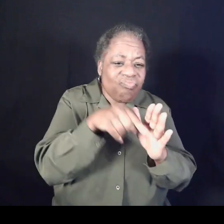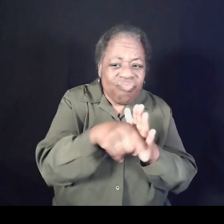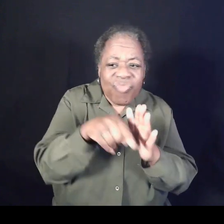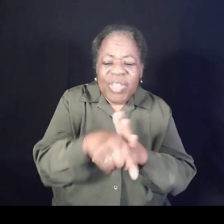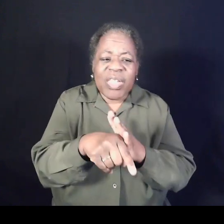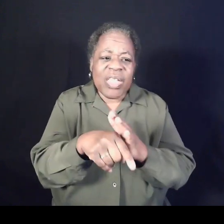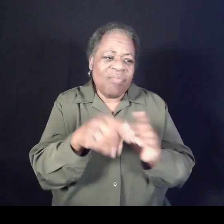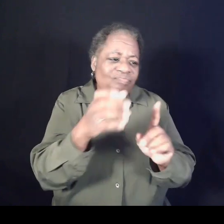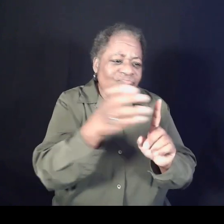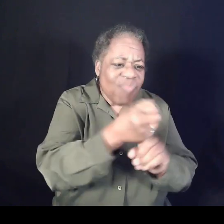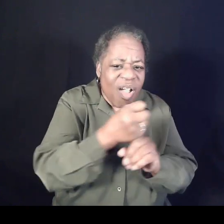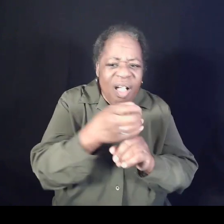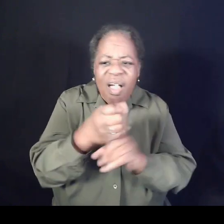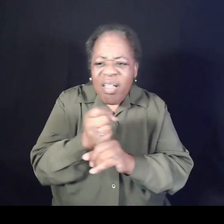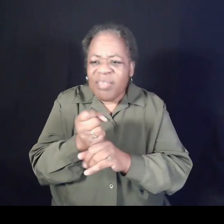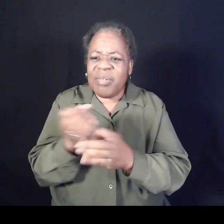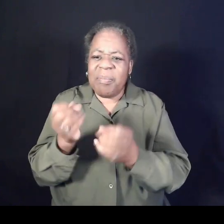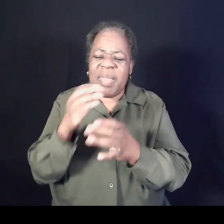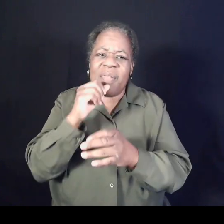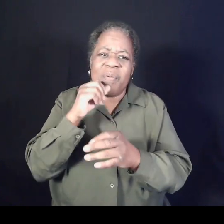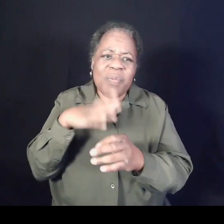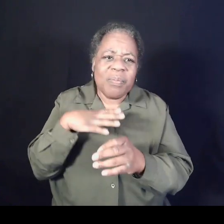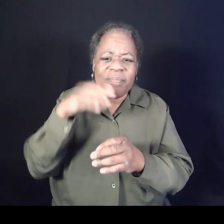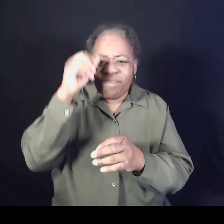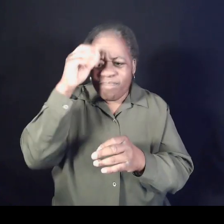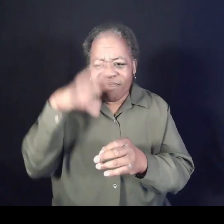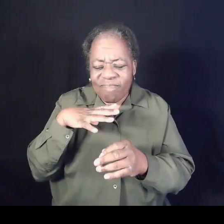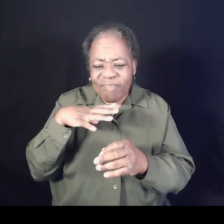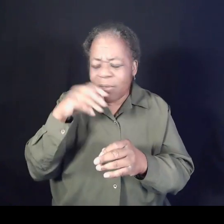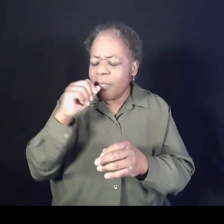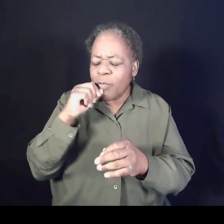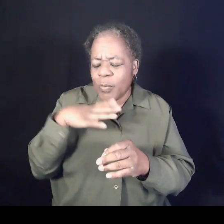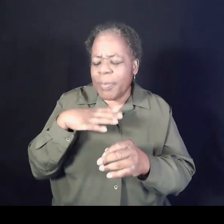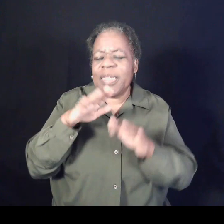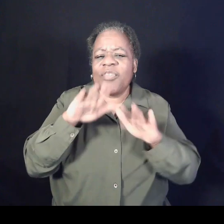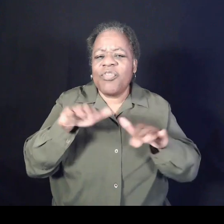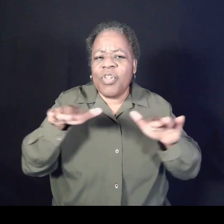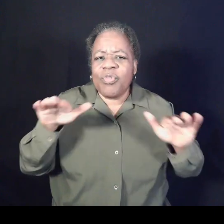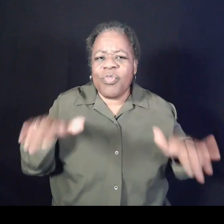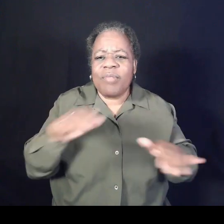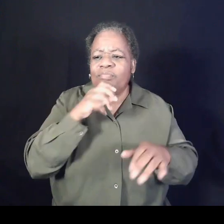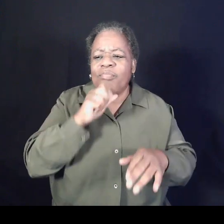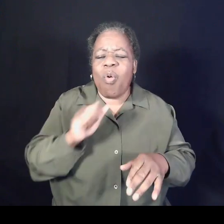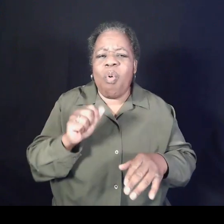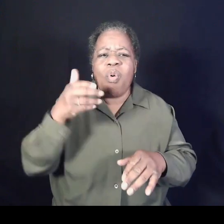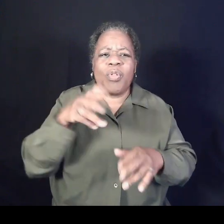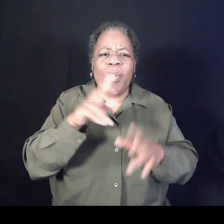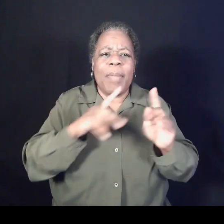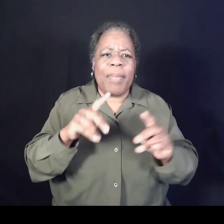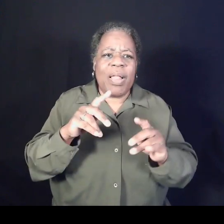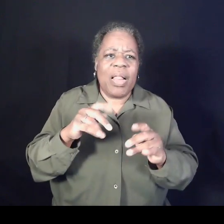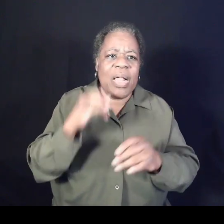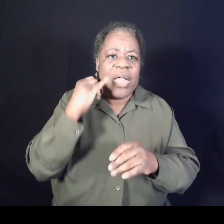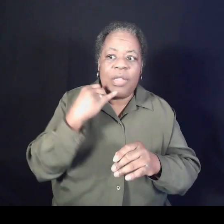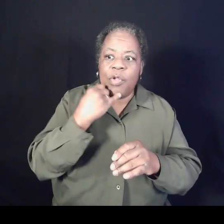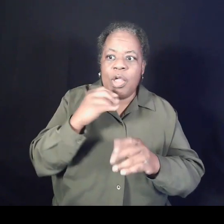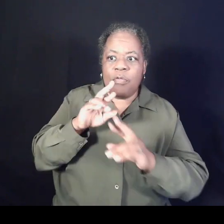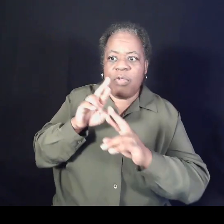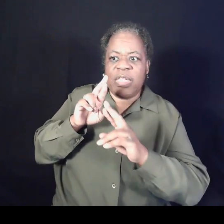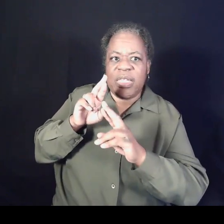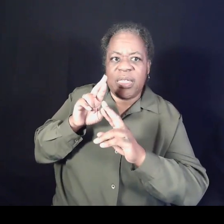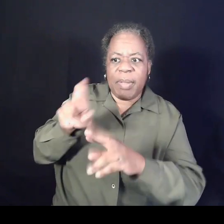more, including many women, children, and the elderly. Israel responded with deadly force,